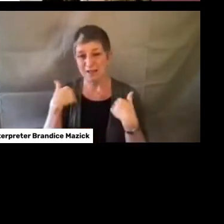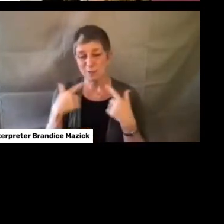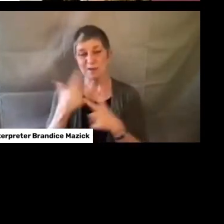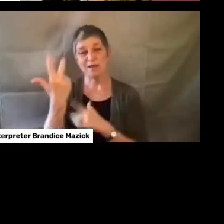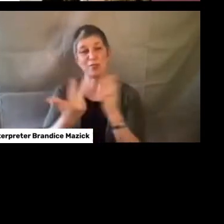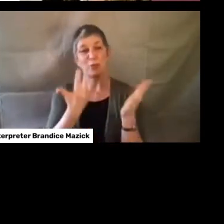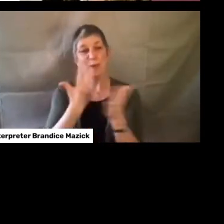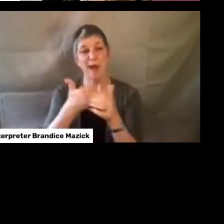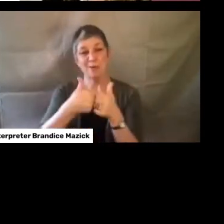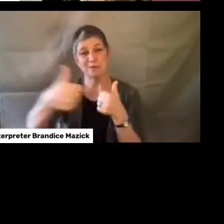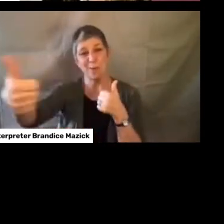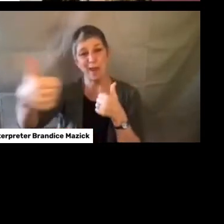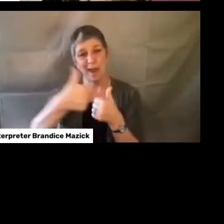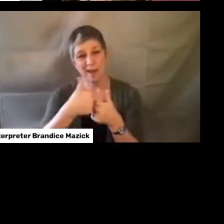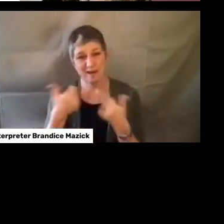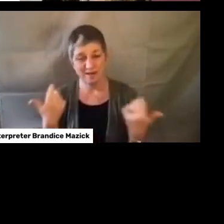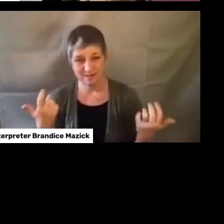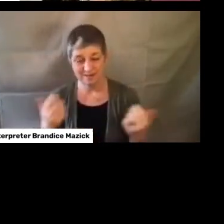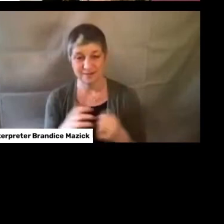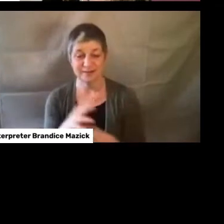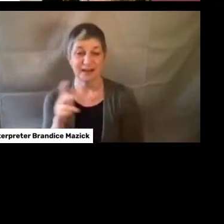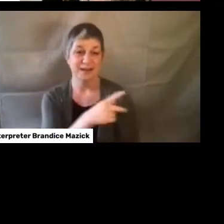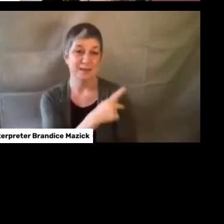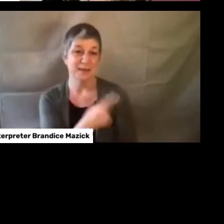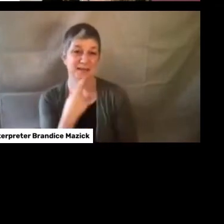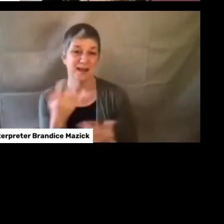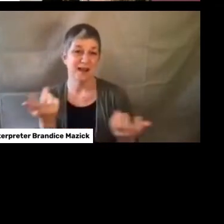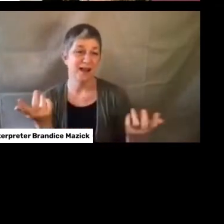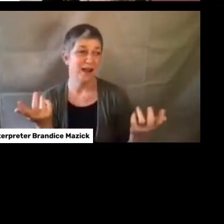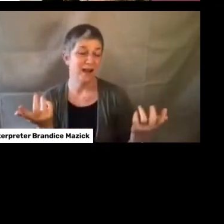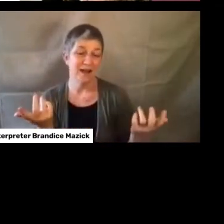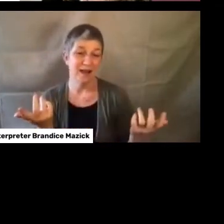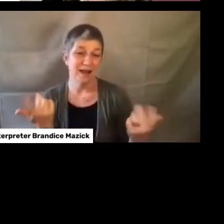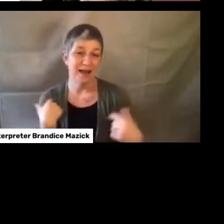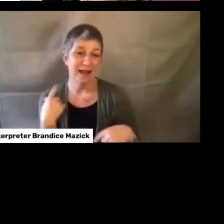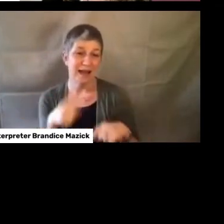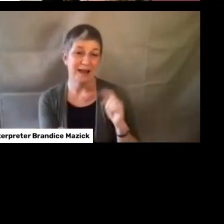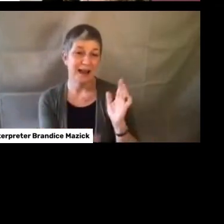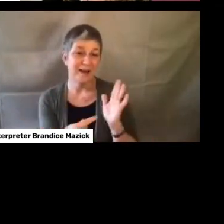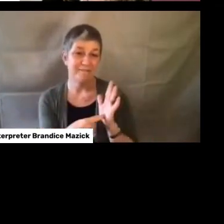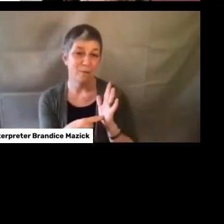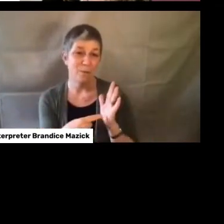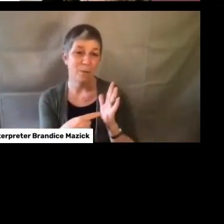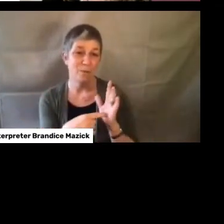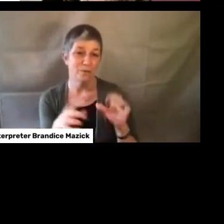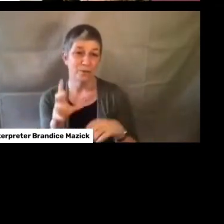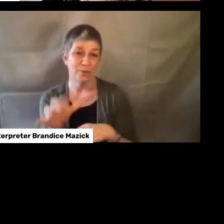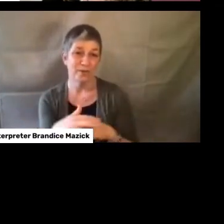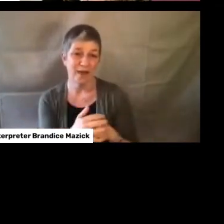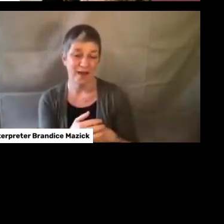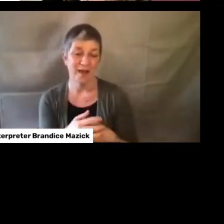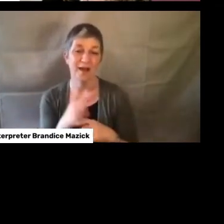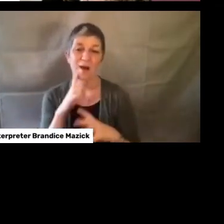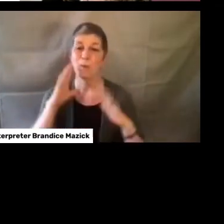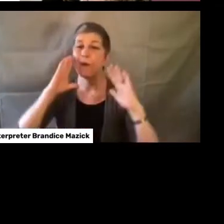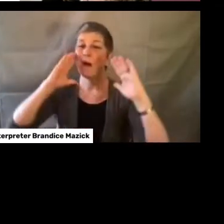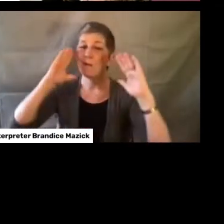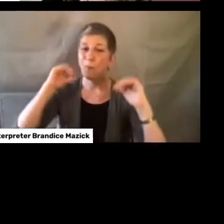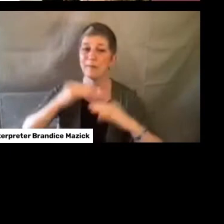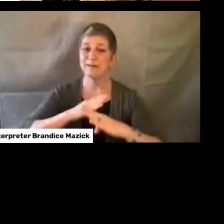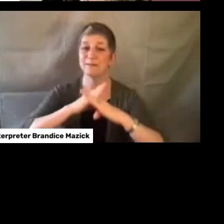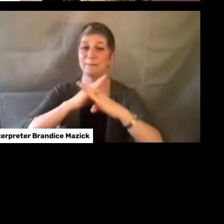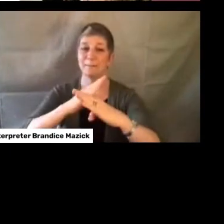hours away. And the patient will say, I cannot afford to do that. So I'm hoping that these